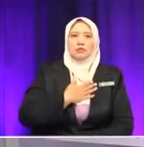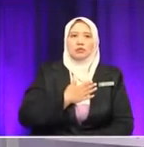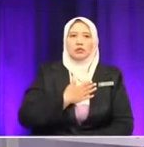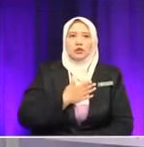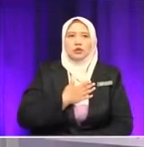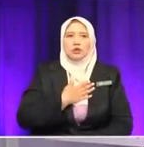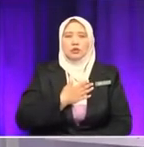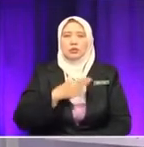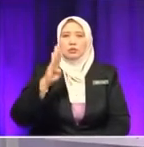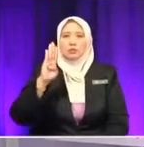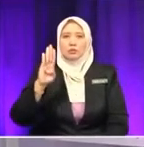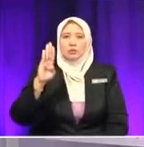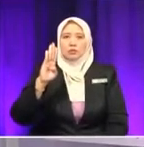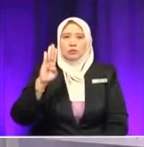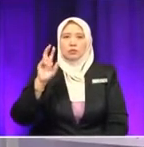mind-blowing